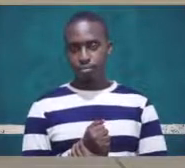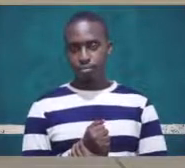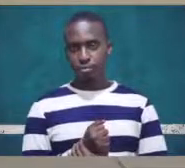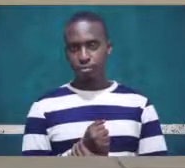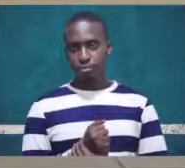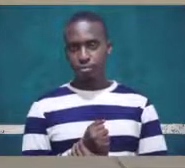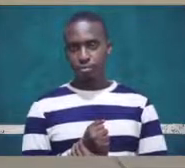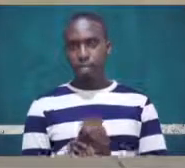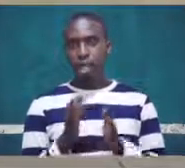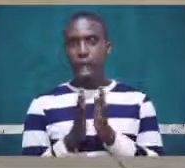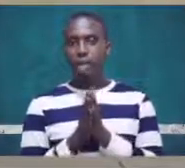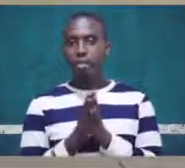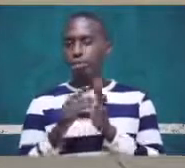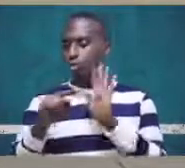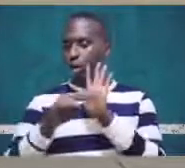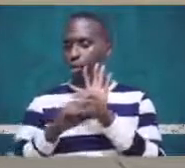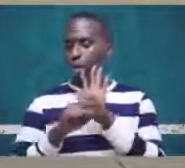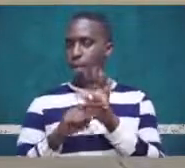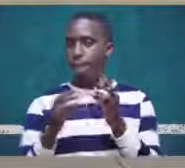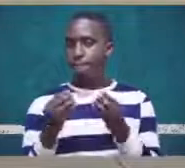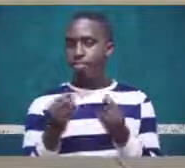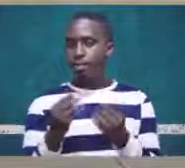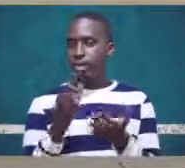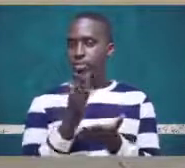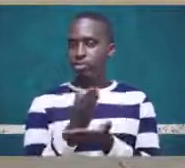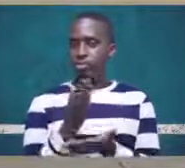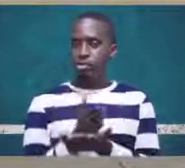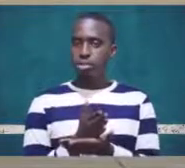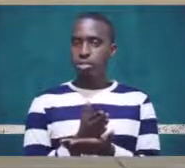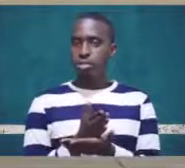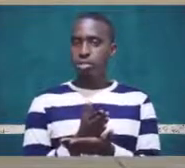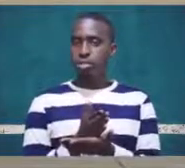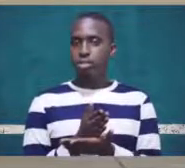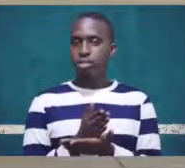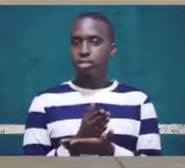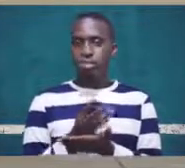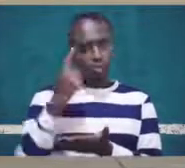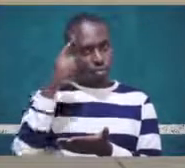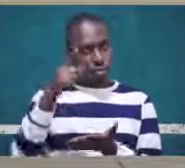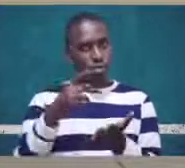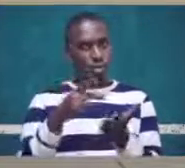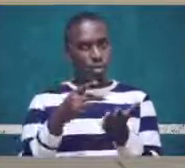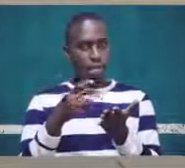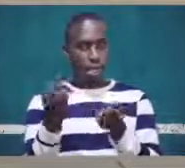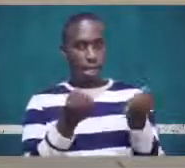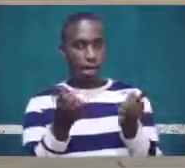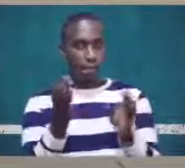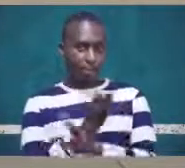1,486,800, and you take away the money that was for the car at the beginning. That